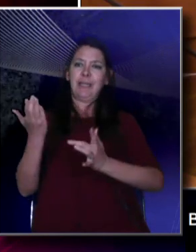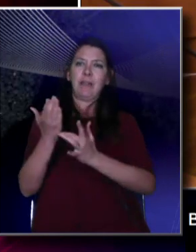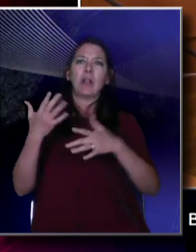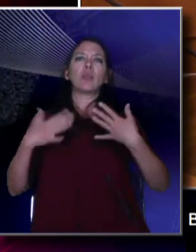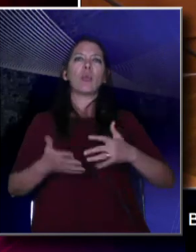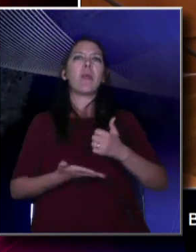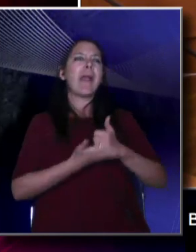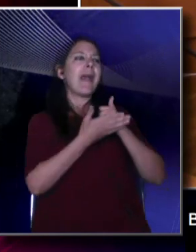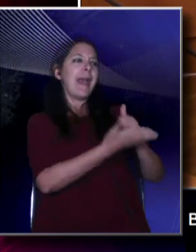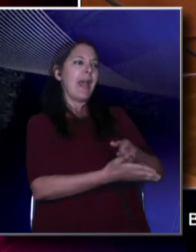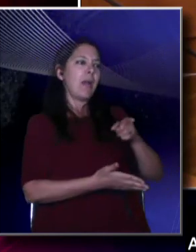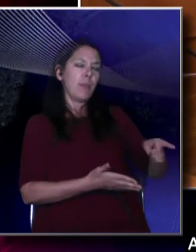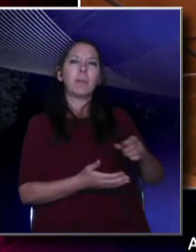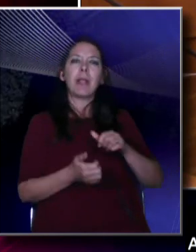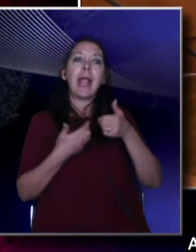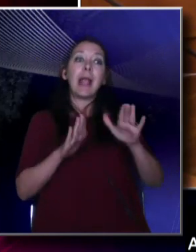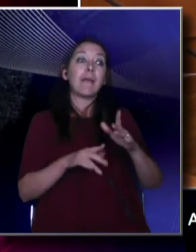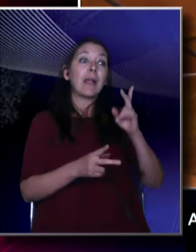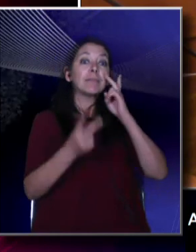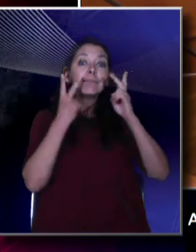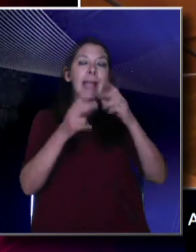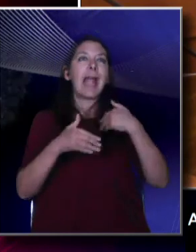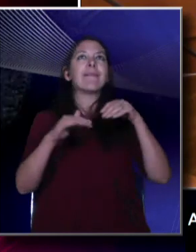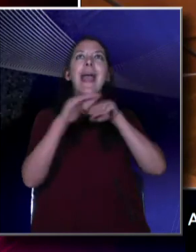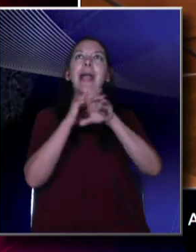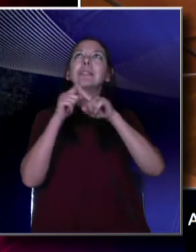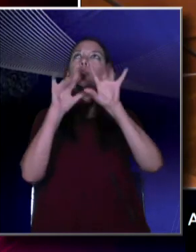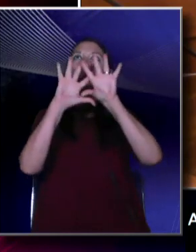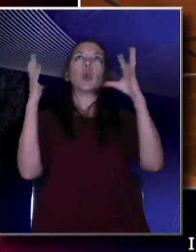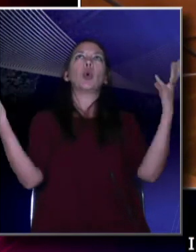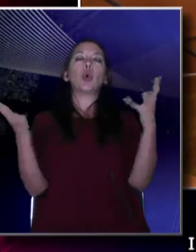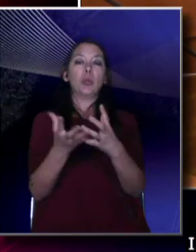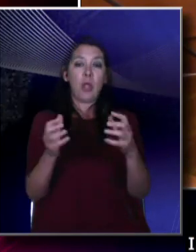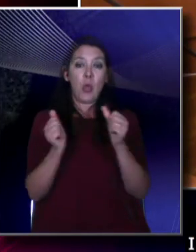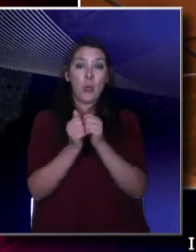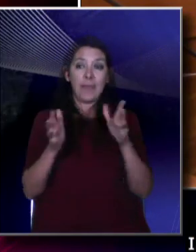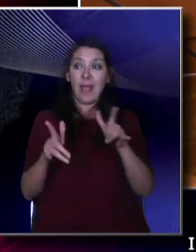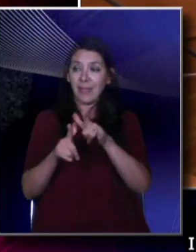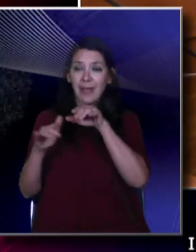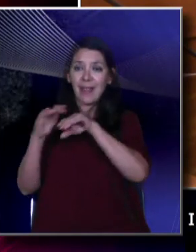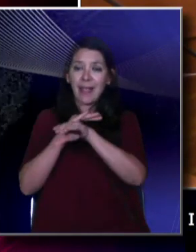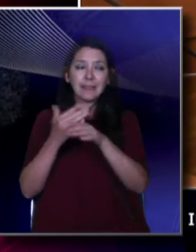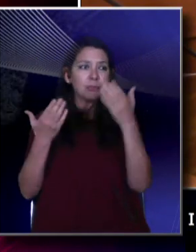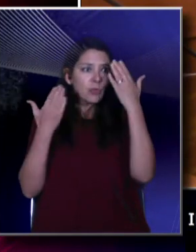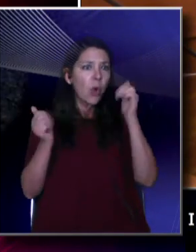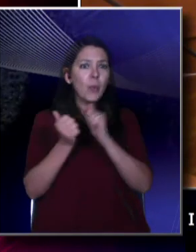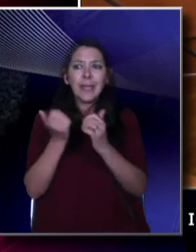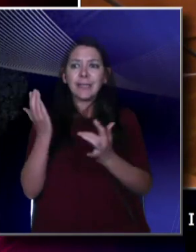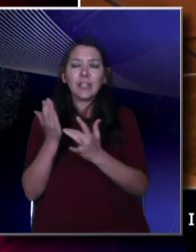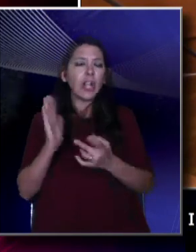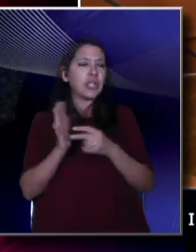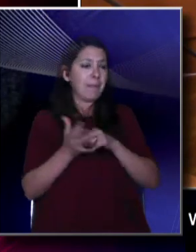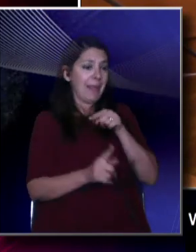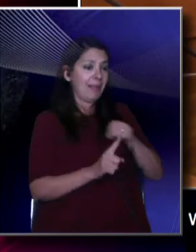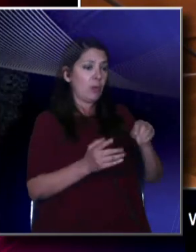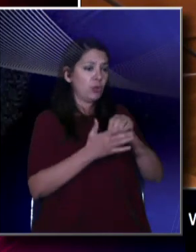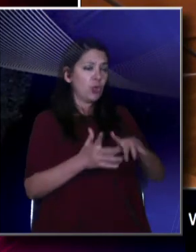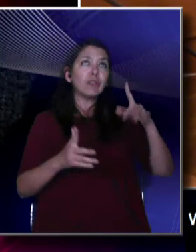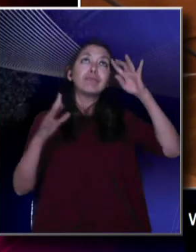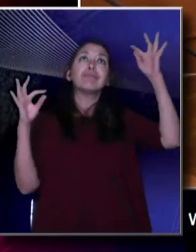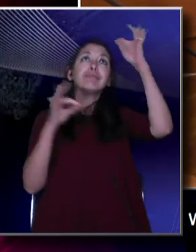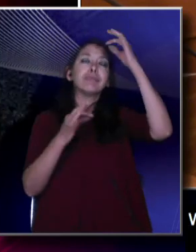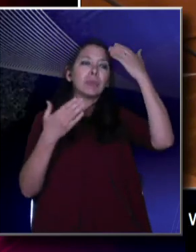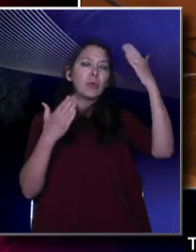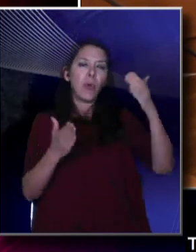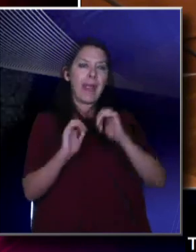access to their world. Without those in charge of instruction being exposed to new and developing technology, they wouldn't know what would be helpful to the students they